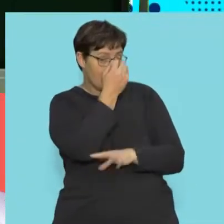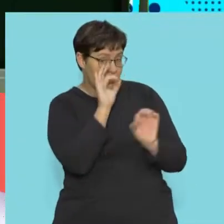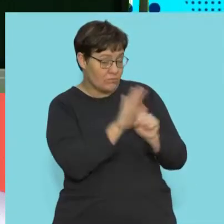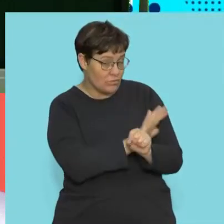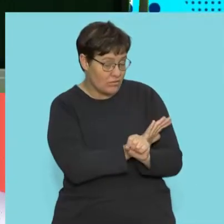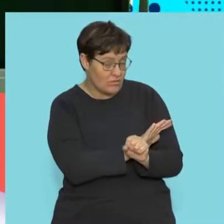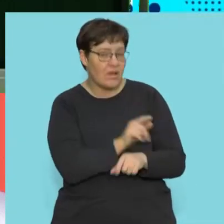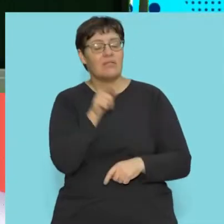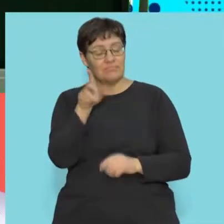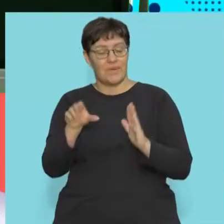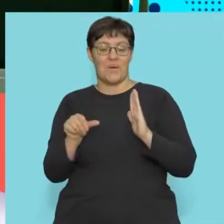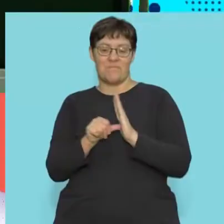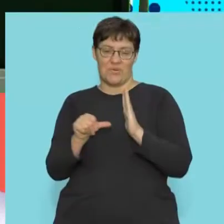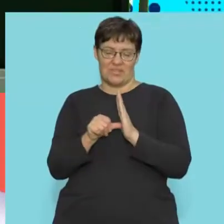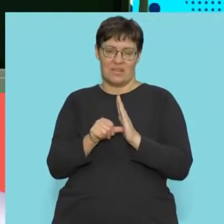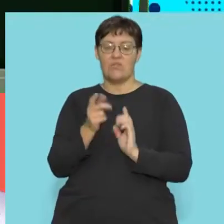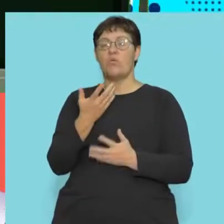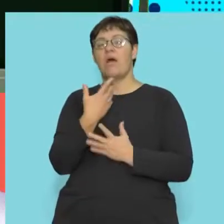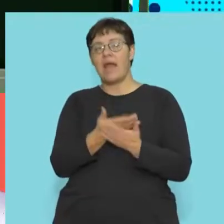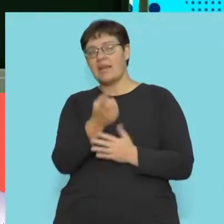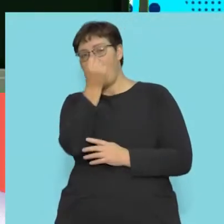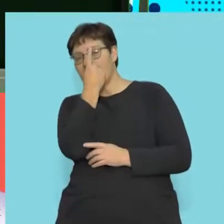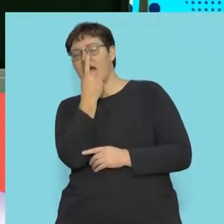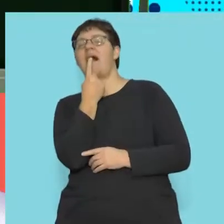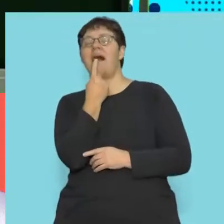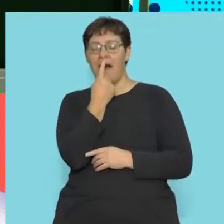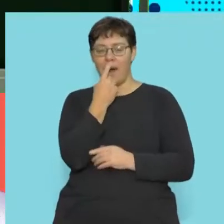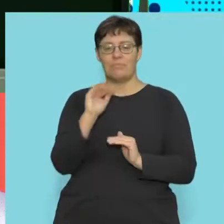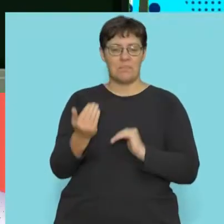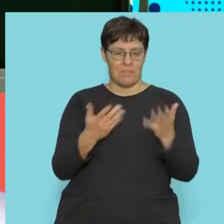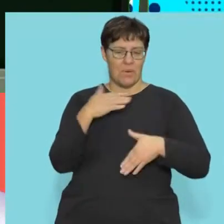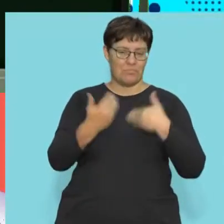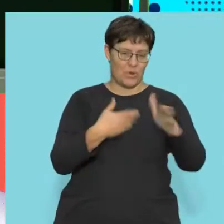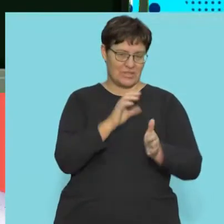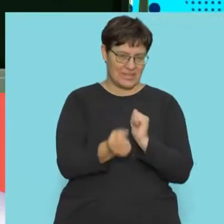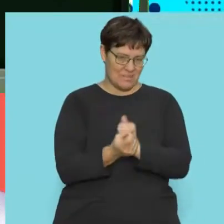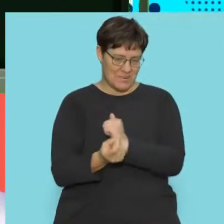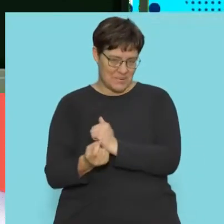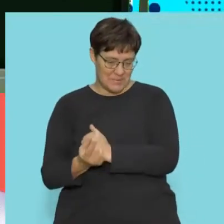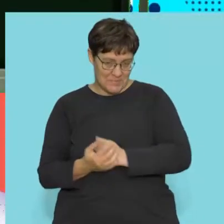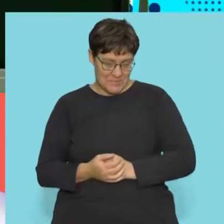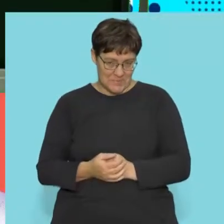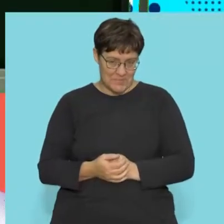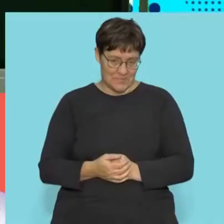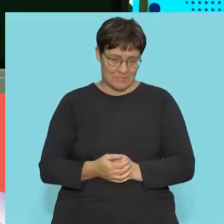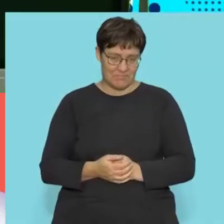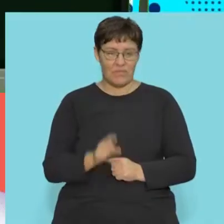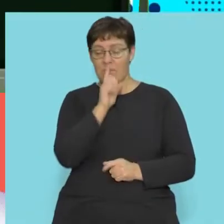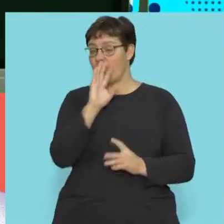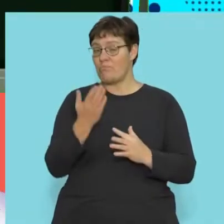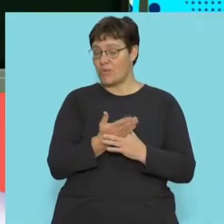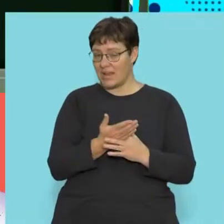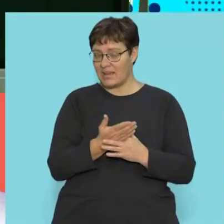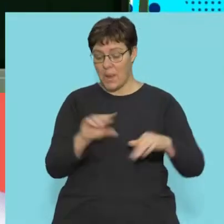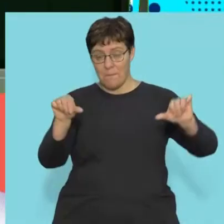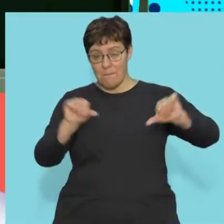And these again are important in being able to understand and unpack the processes that we've just looked at. Let's have a little break,